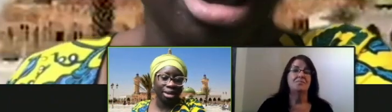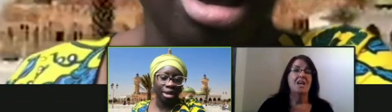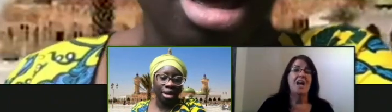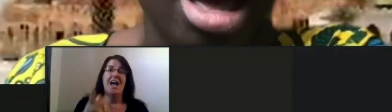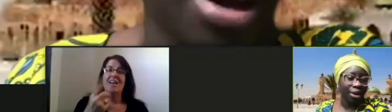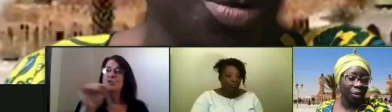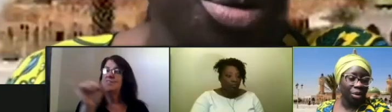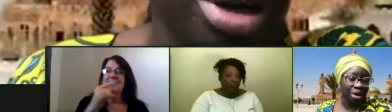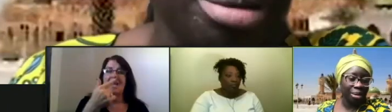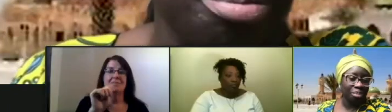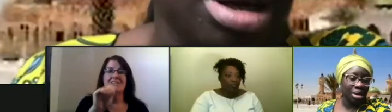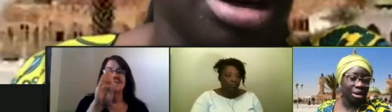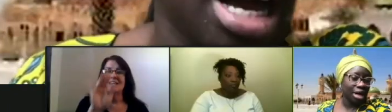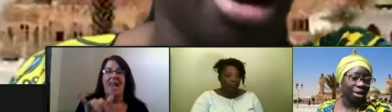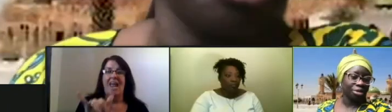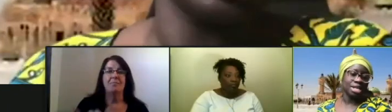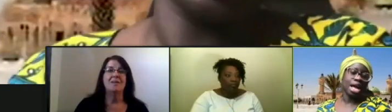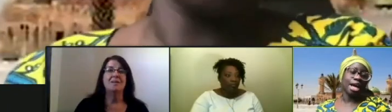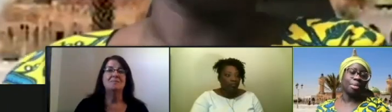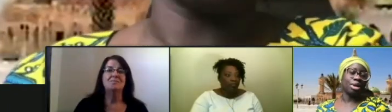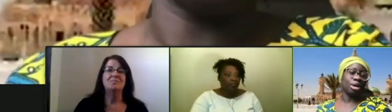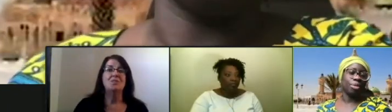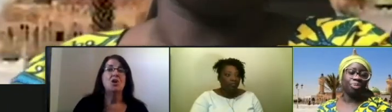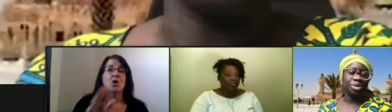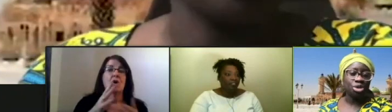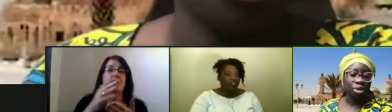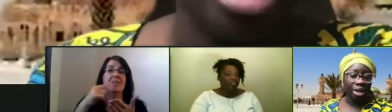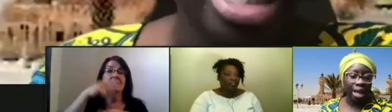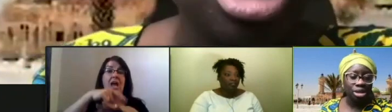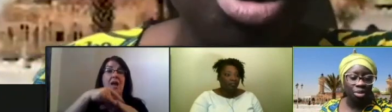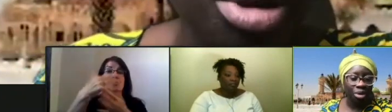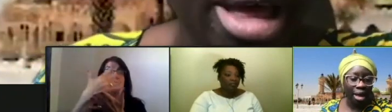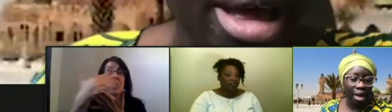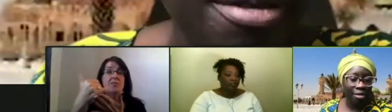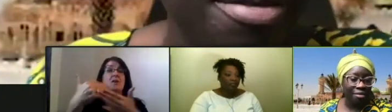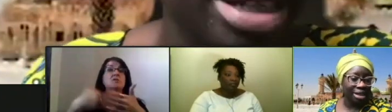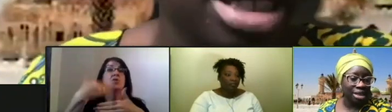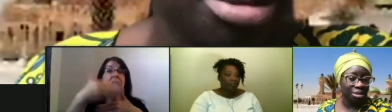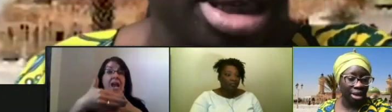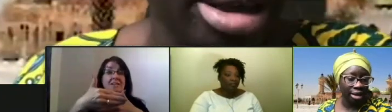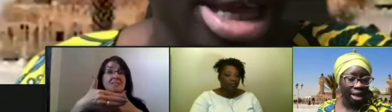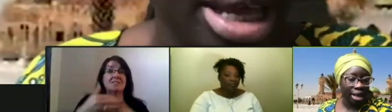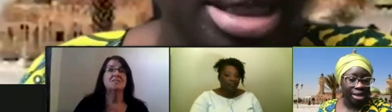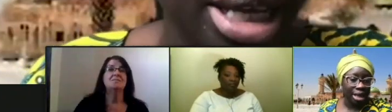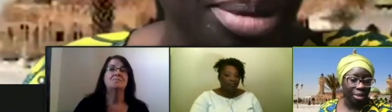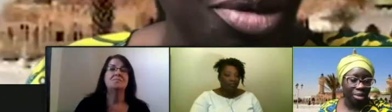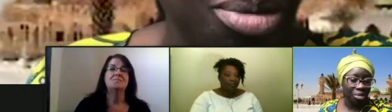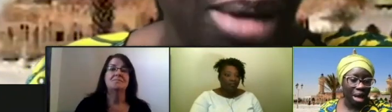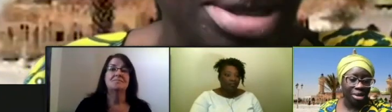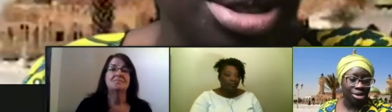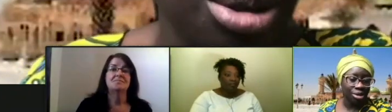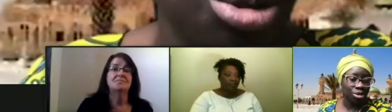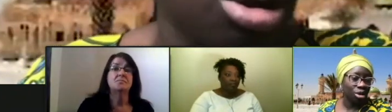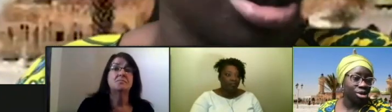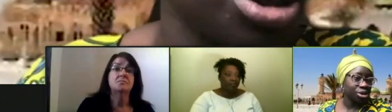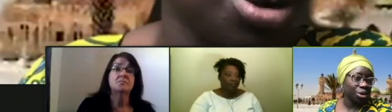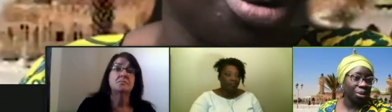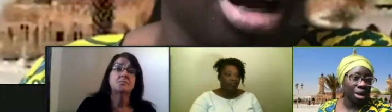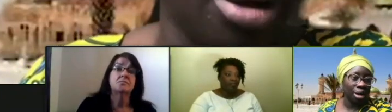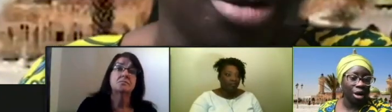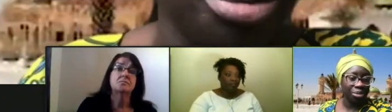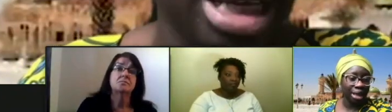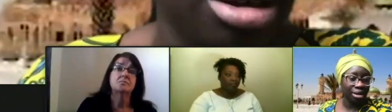Gabby. I know we're running out of time. So next we'll have Fatima Taibi from Abyssa to